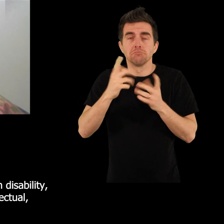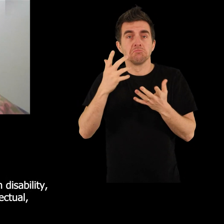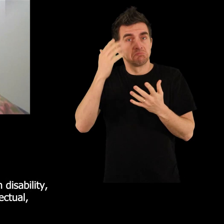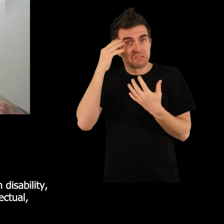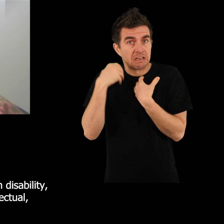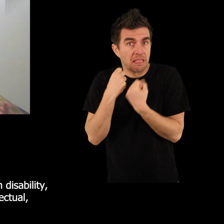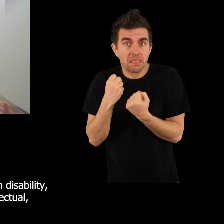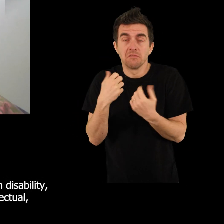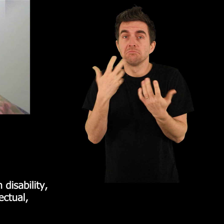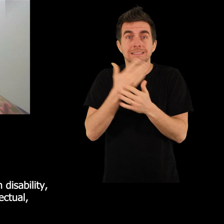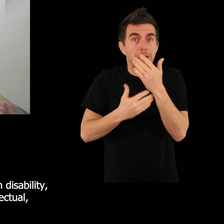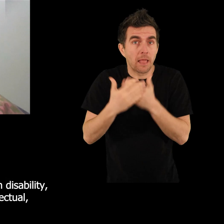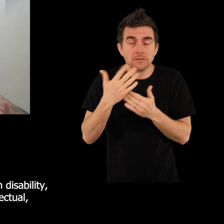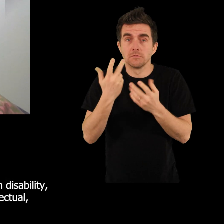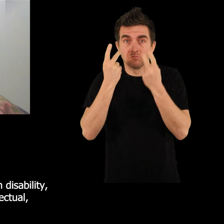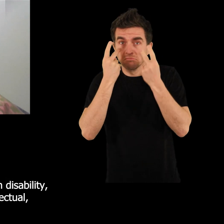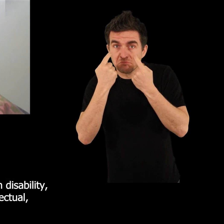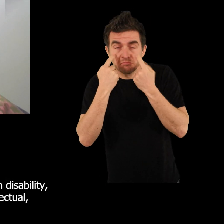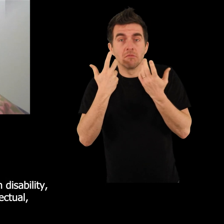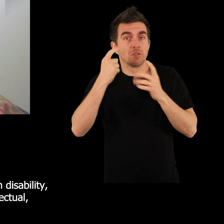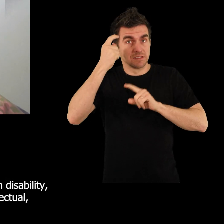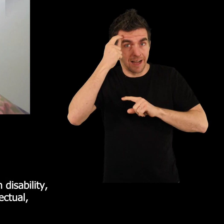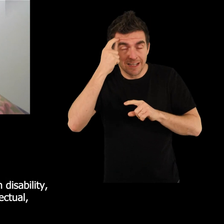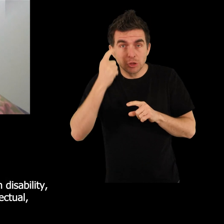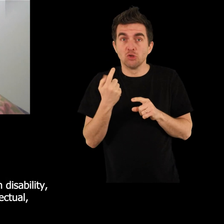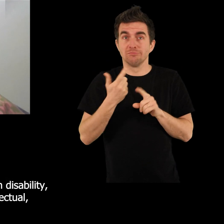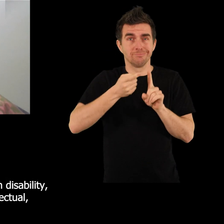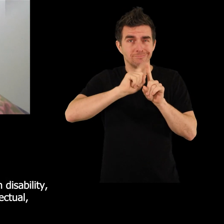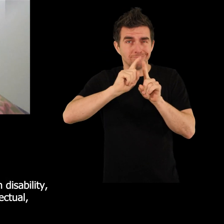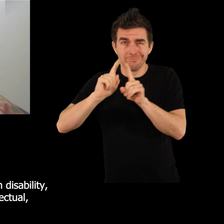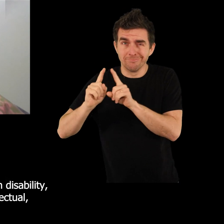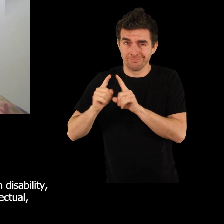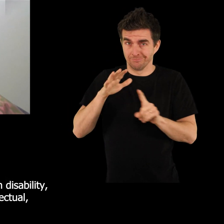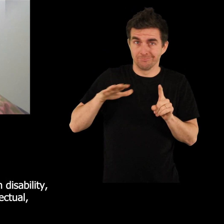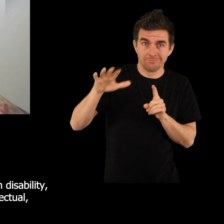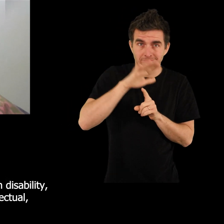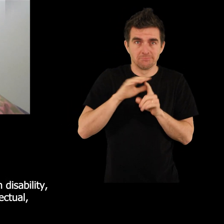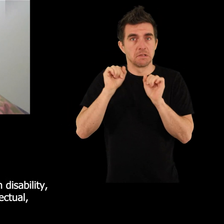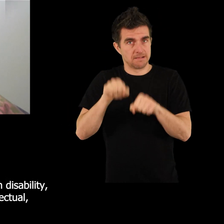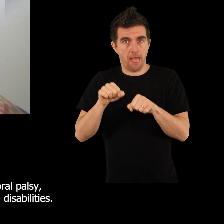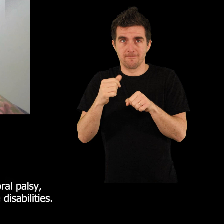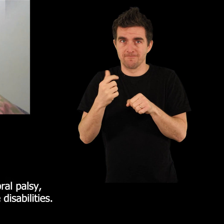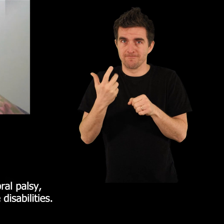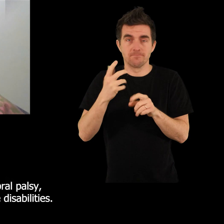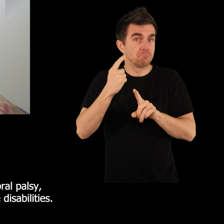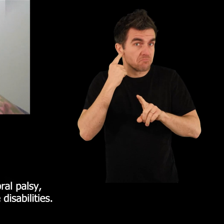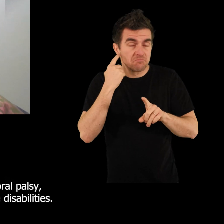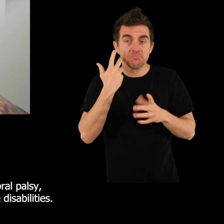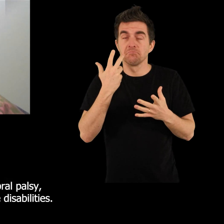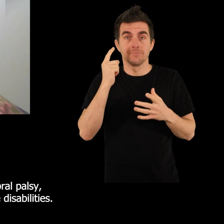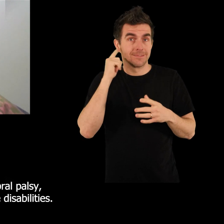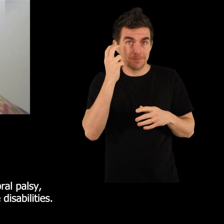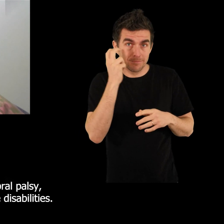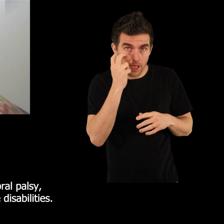illness leading with disability, visually disability, speech disability, intellectual, hearing,